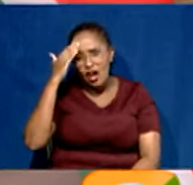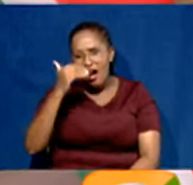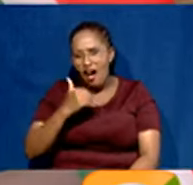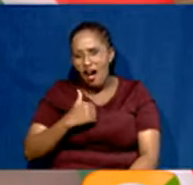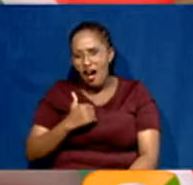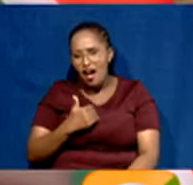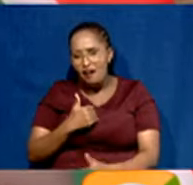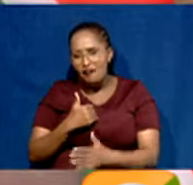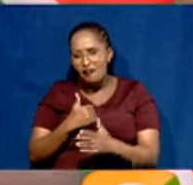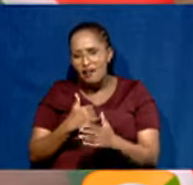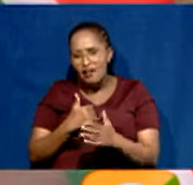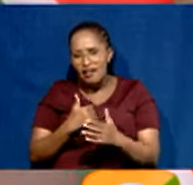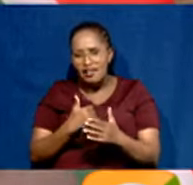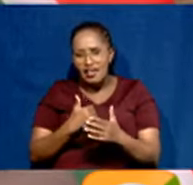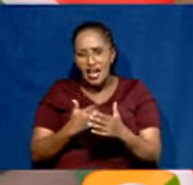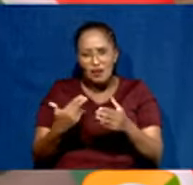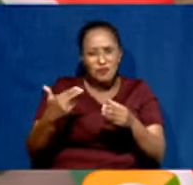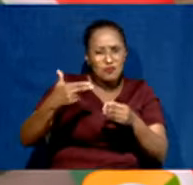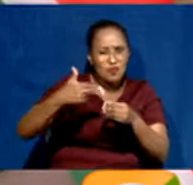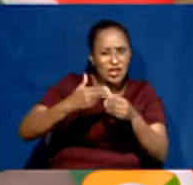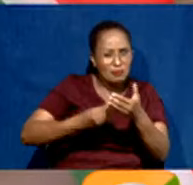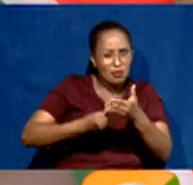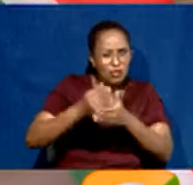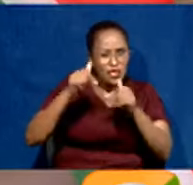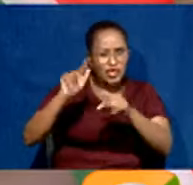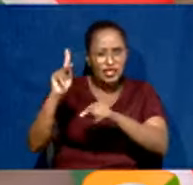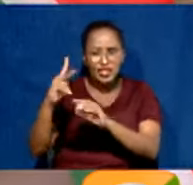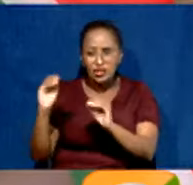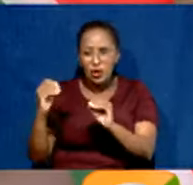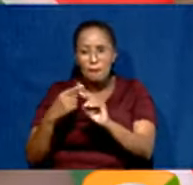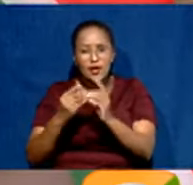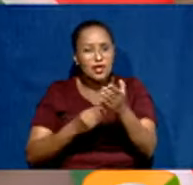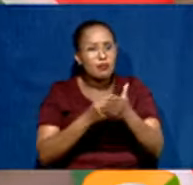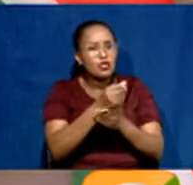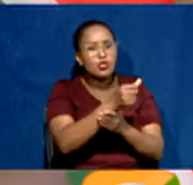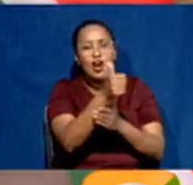fuel that is not sold in Kenya, that is sold outside Kenya.